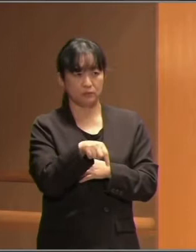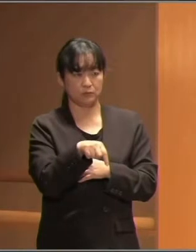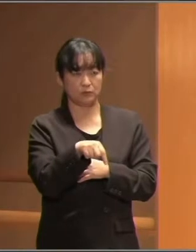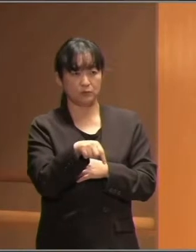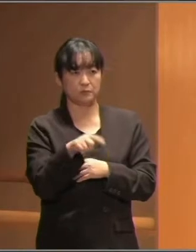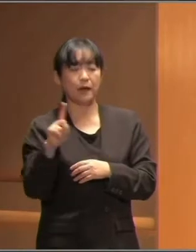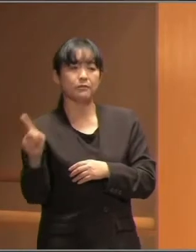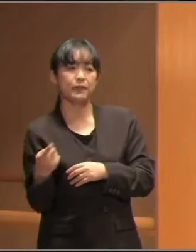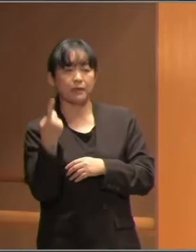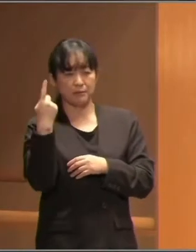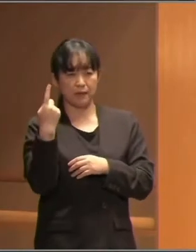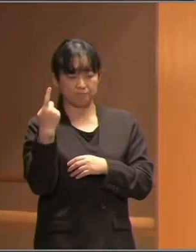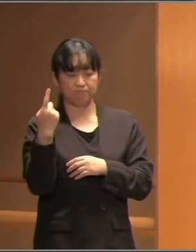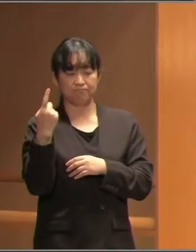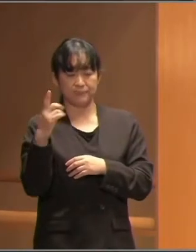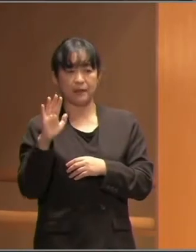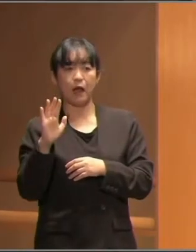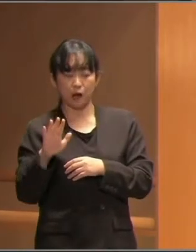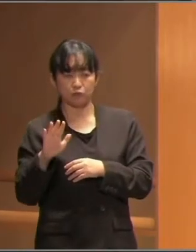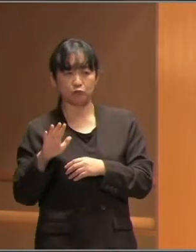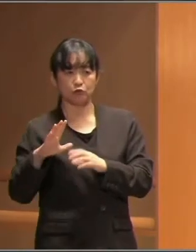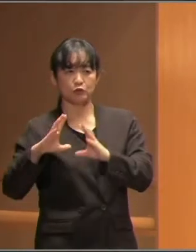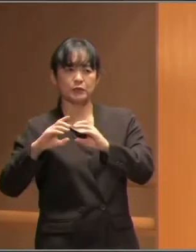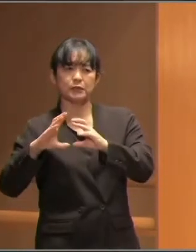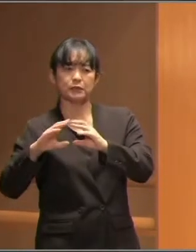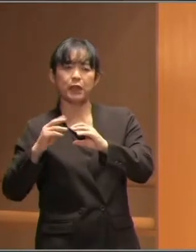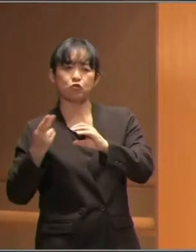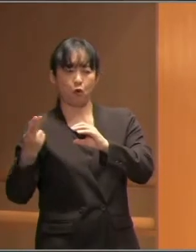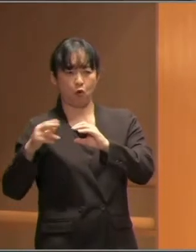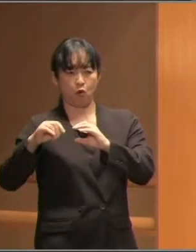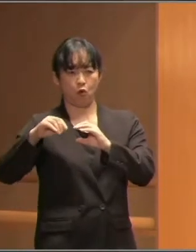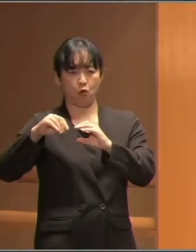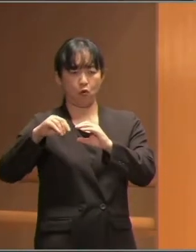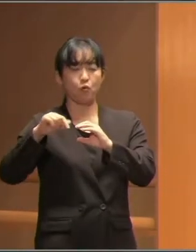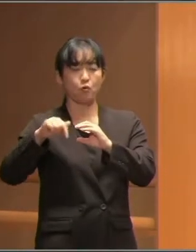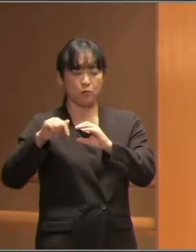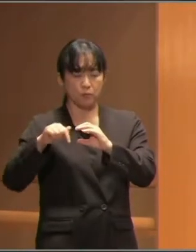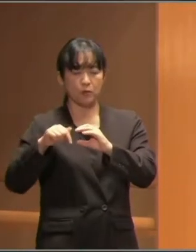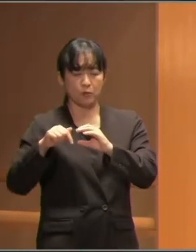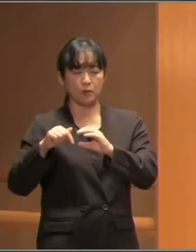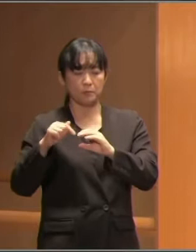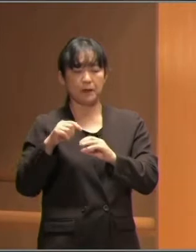We polymerized nylon 6 in clay galleries.